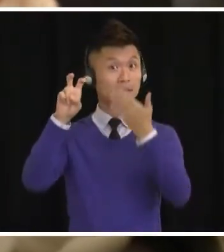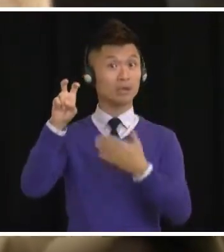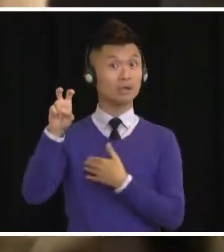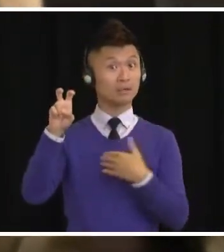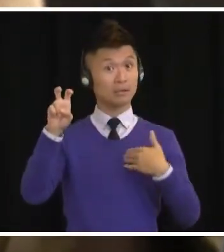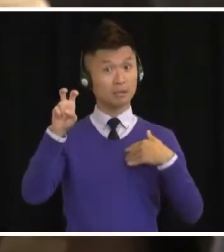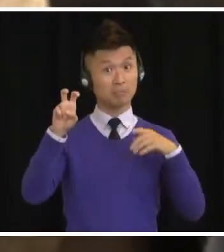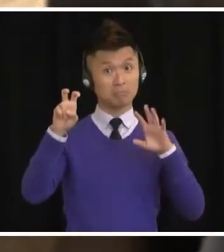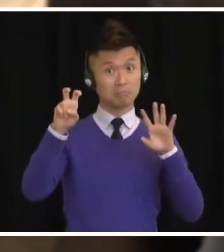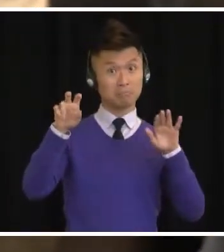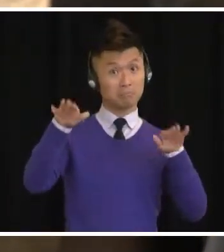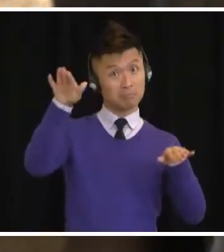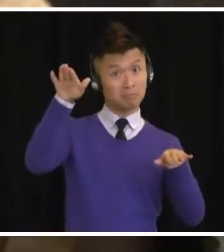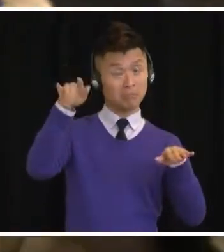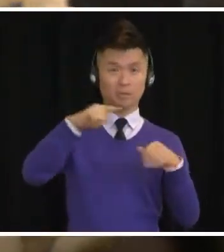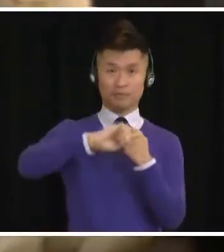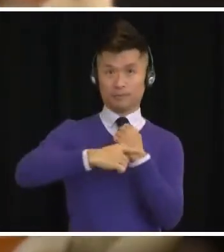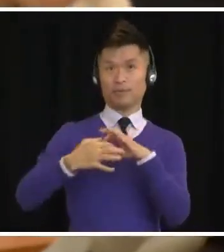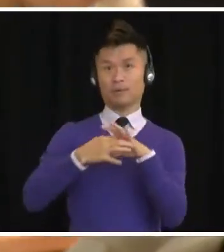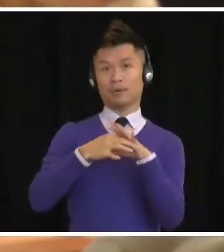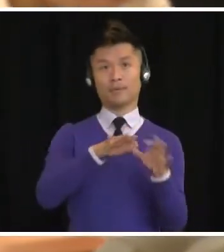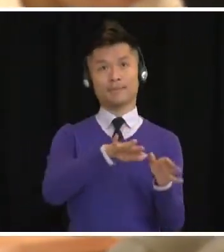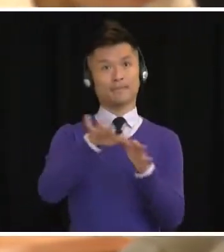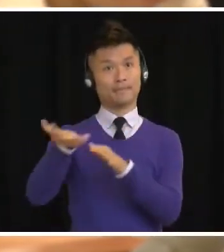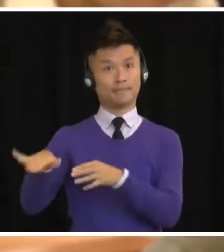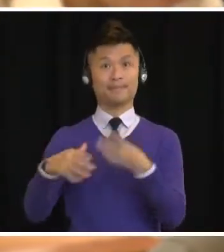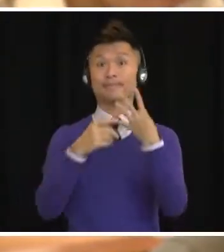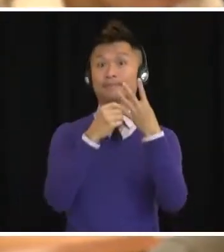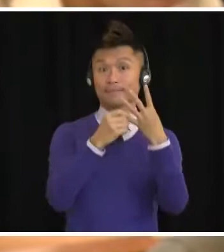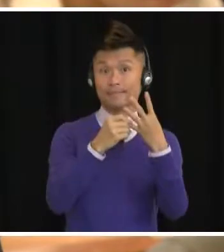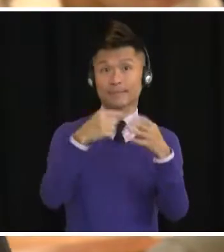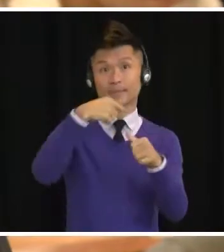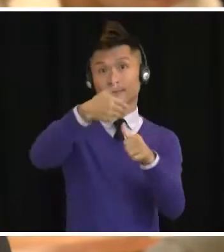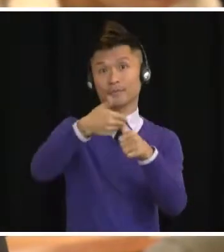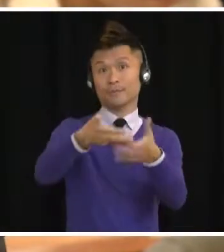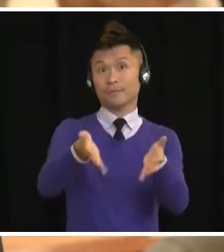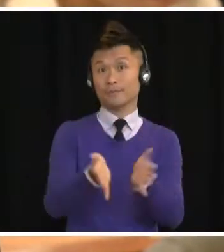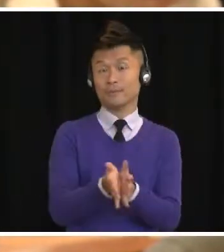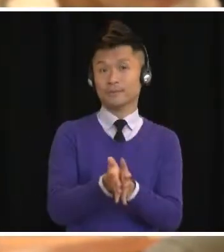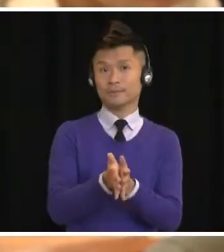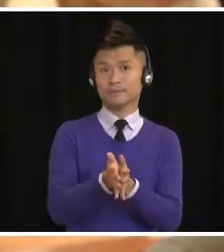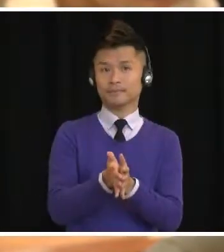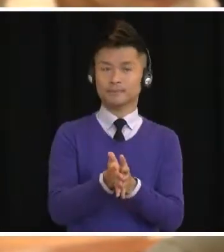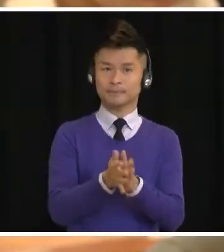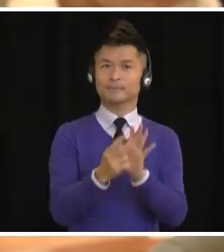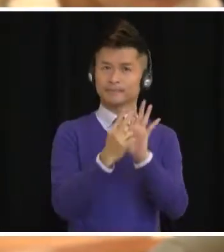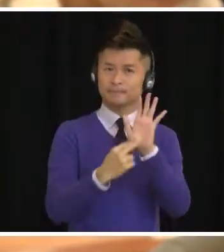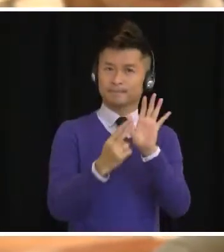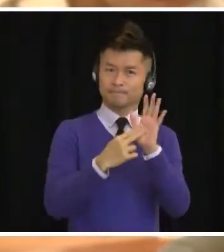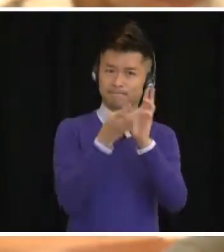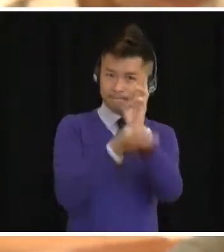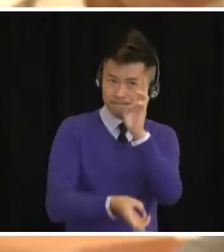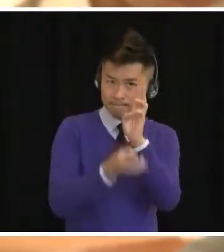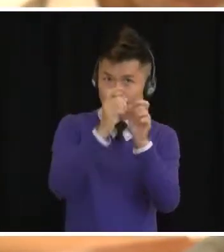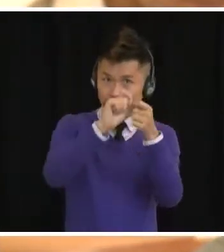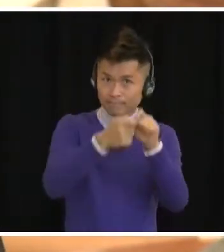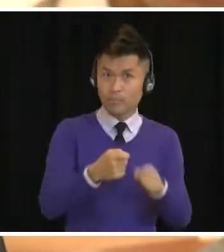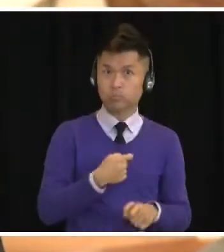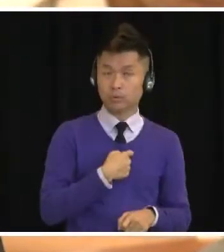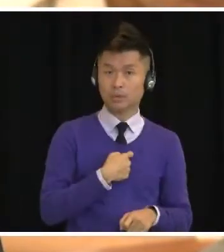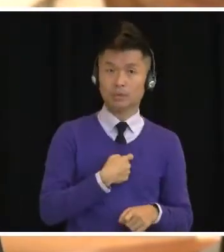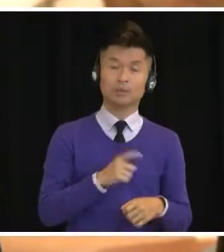years before they can decide some legal matters for themselves. Why is that? The fourth question for Ministry